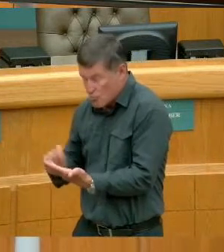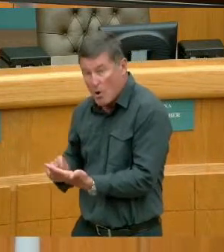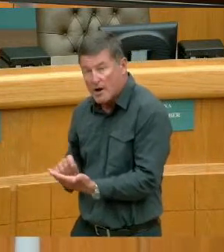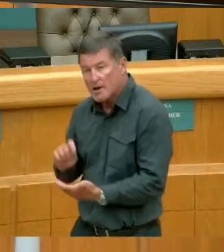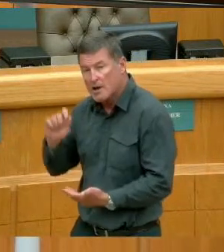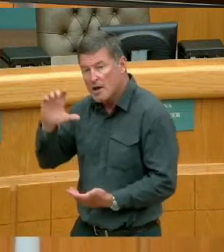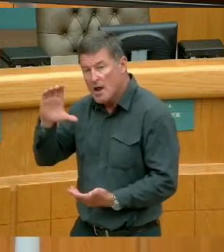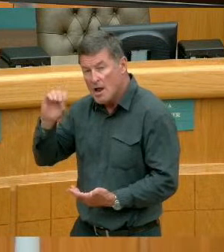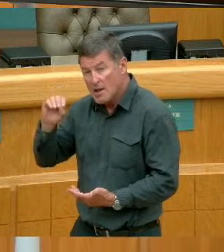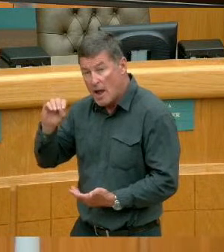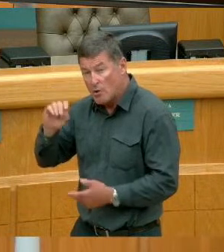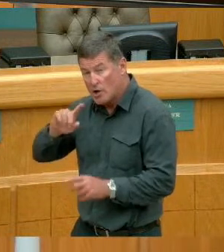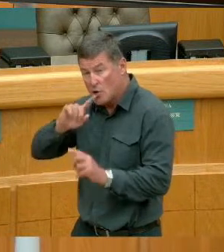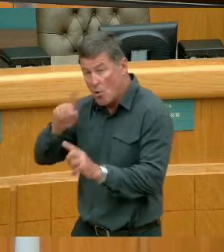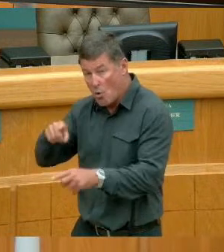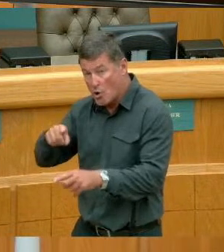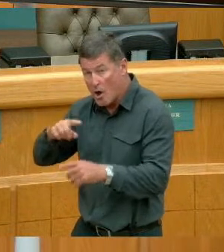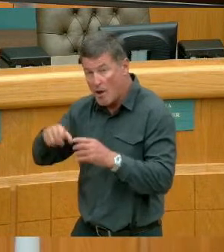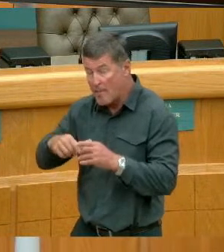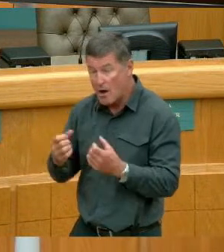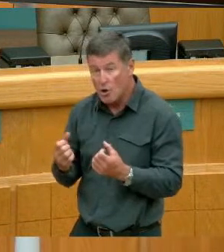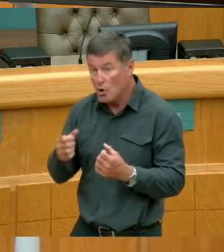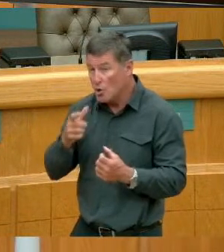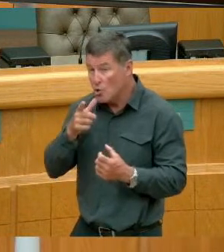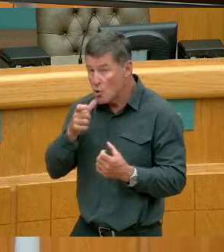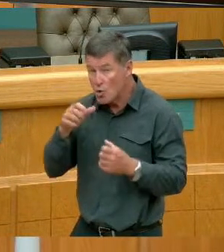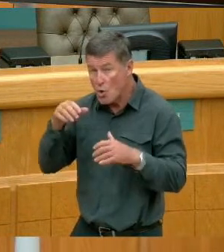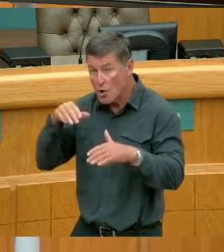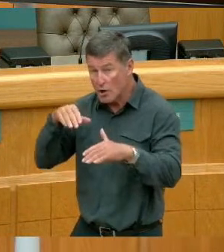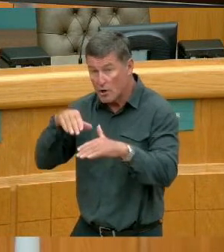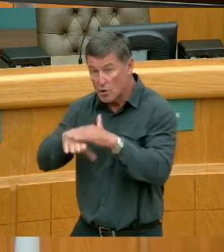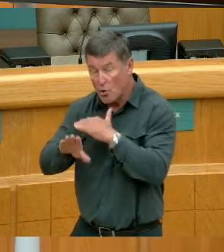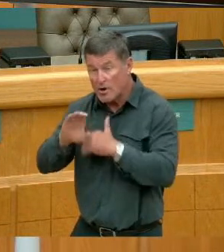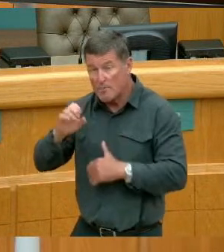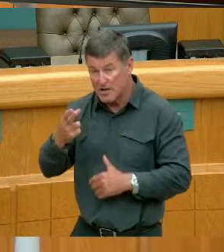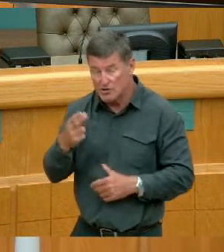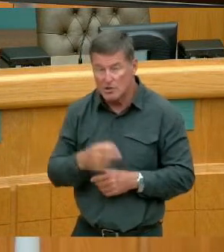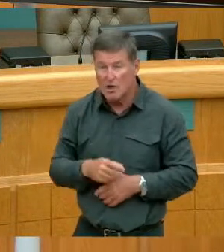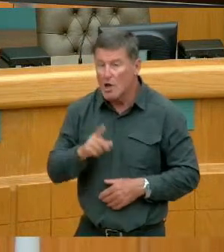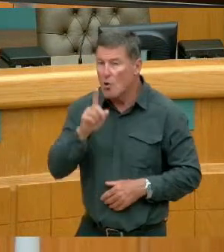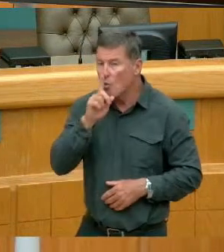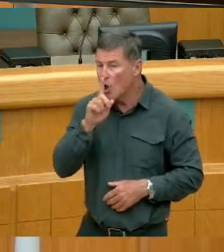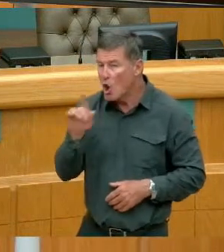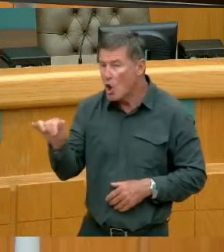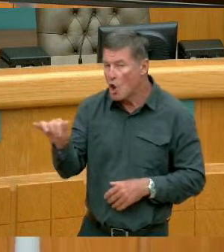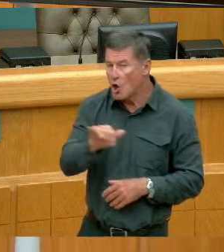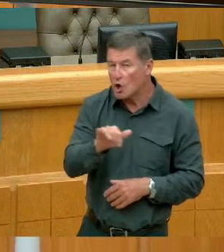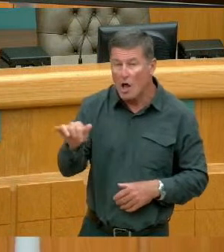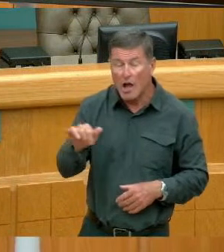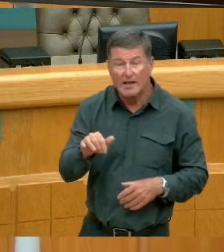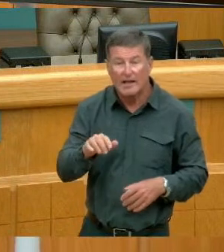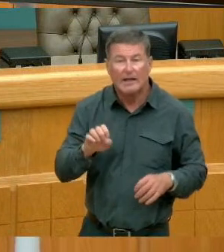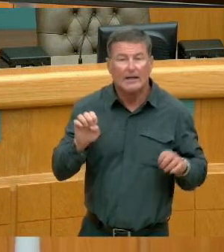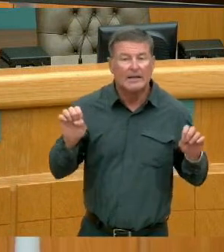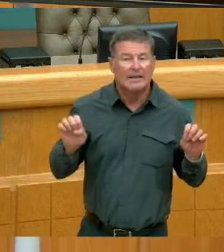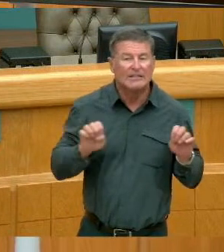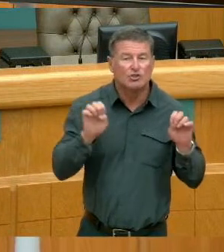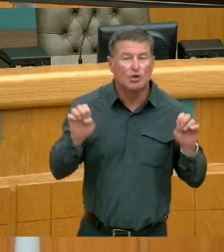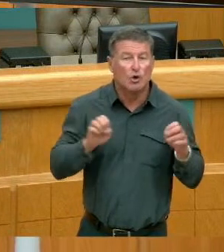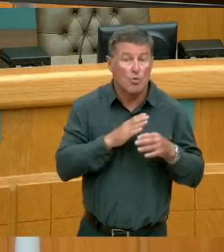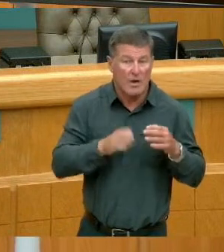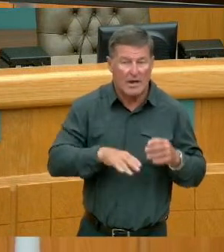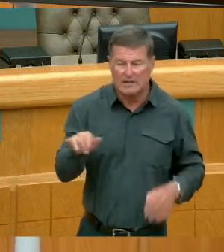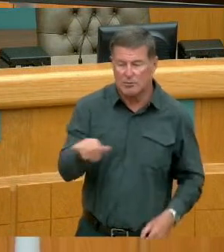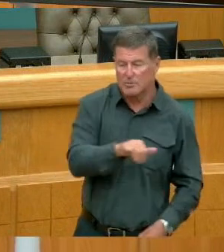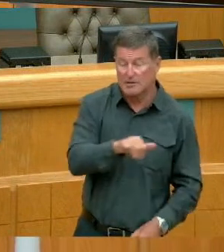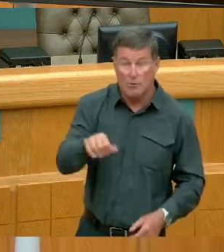to our beaches during the July 4th weekend. They will be very similar to the orders we had in effect during Easter weekend. And